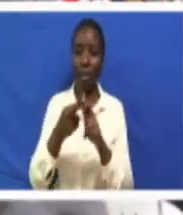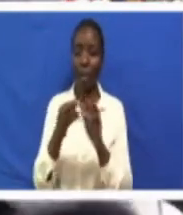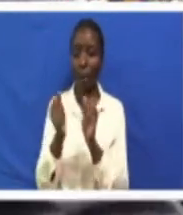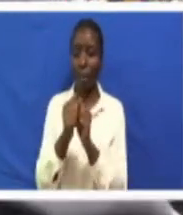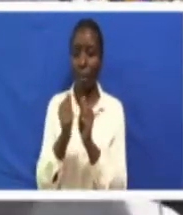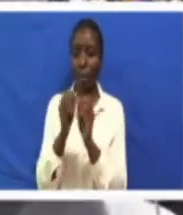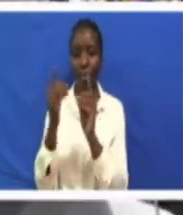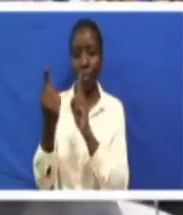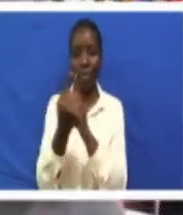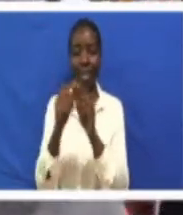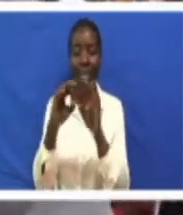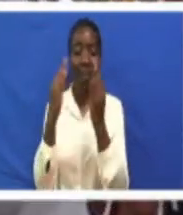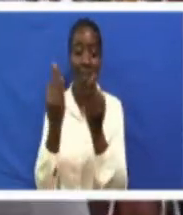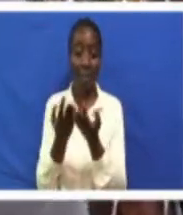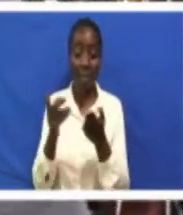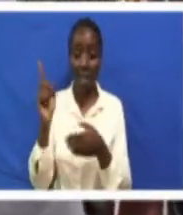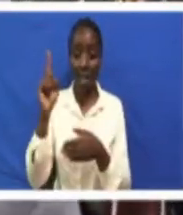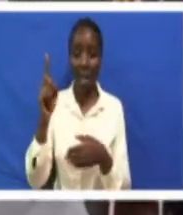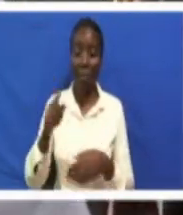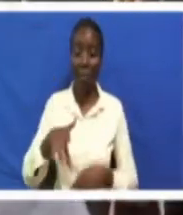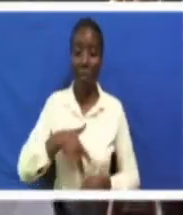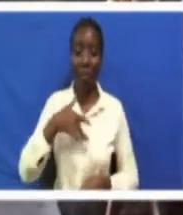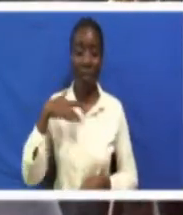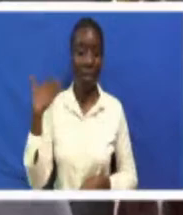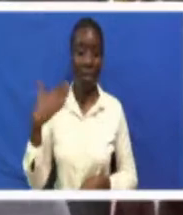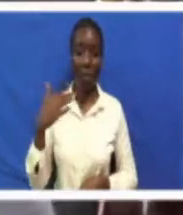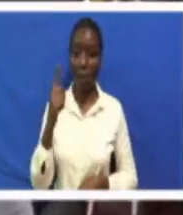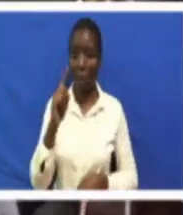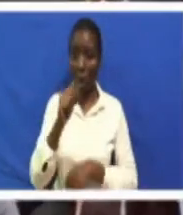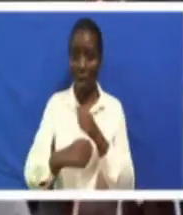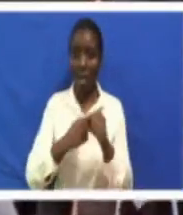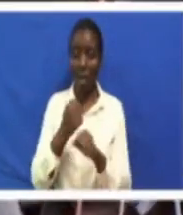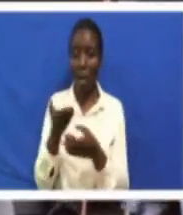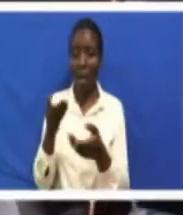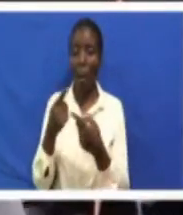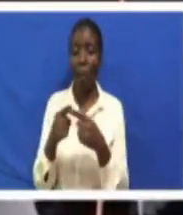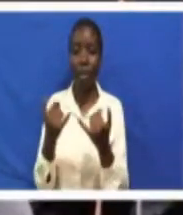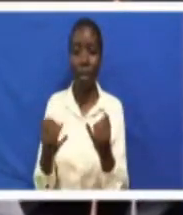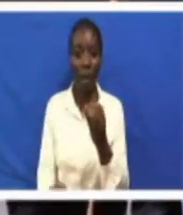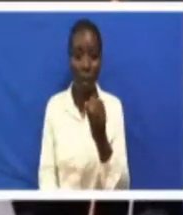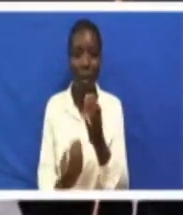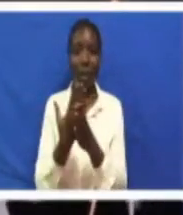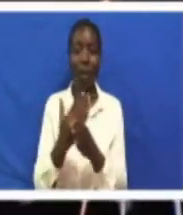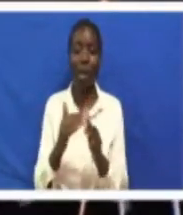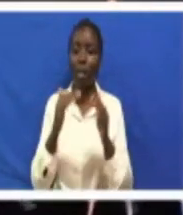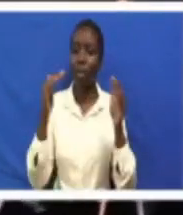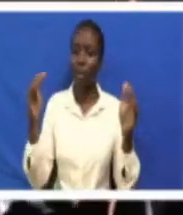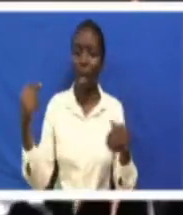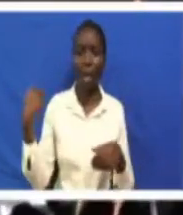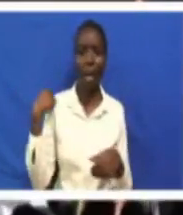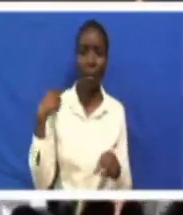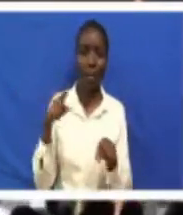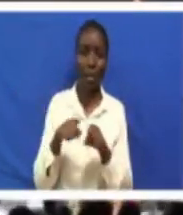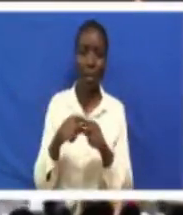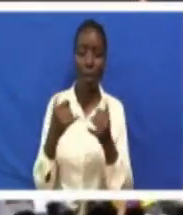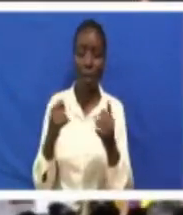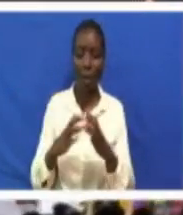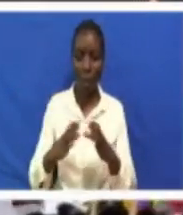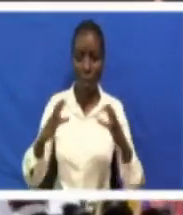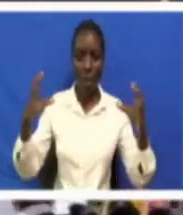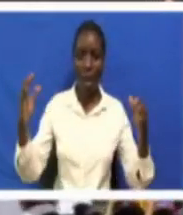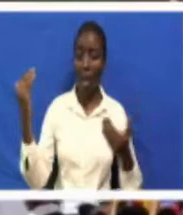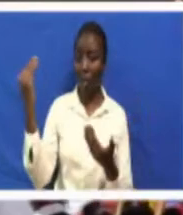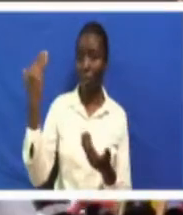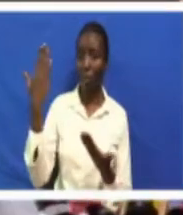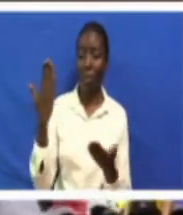meeting as a family for Nairobi and we are very excited because one year ago over here but we have grown in size and volume we have expanded and we